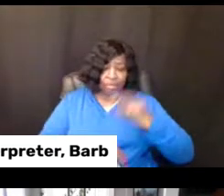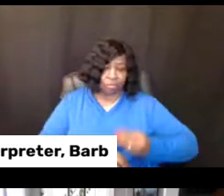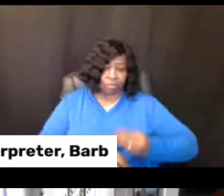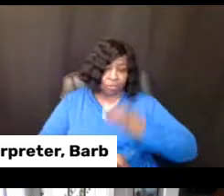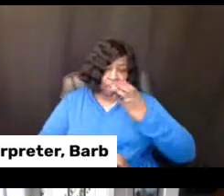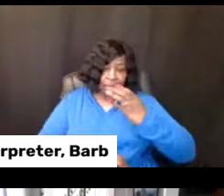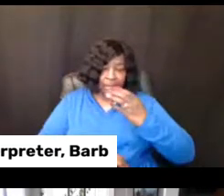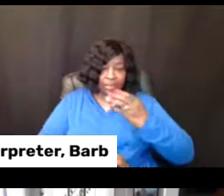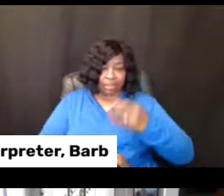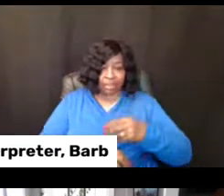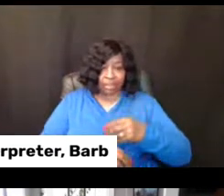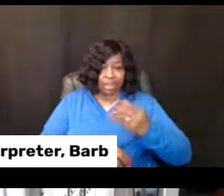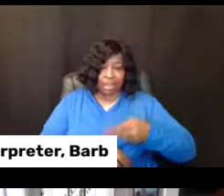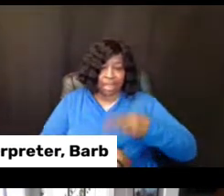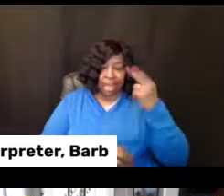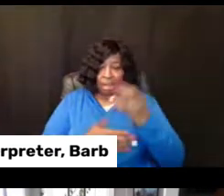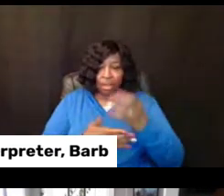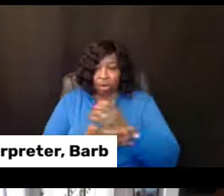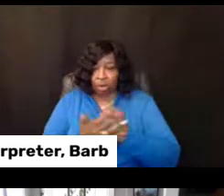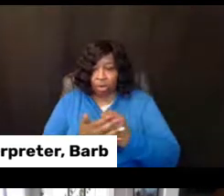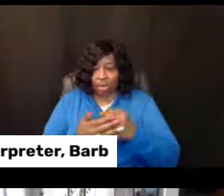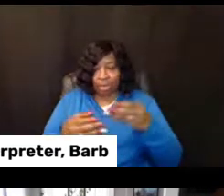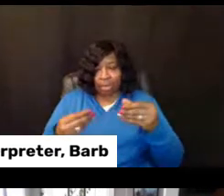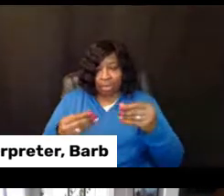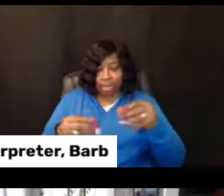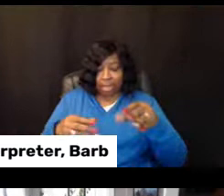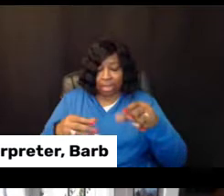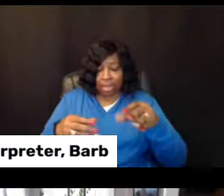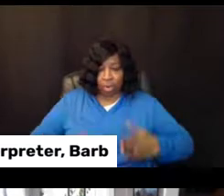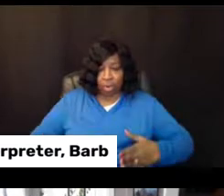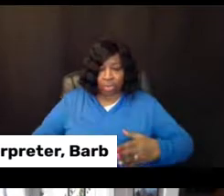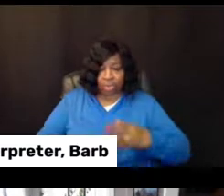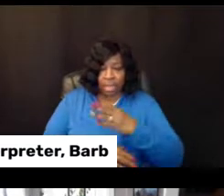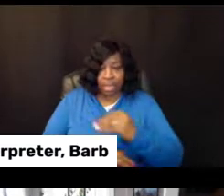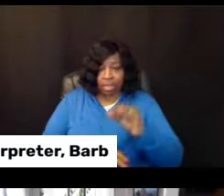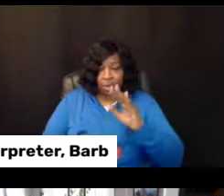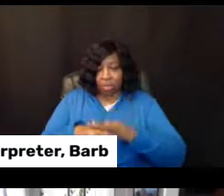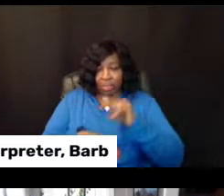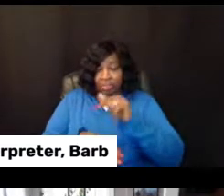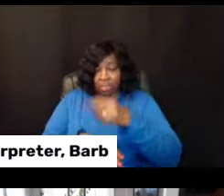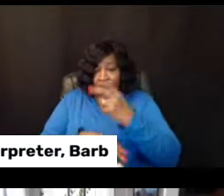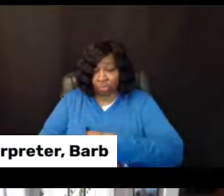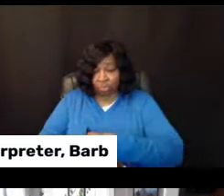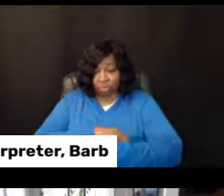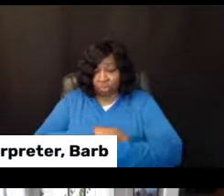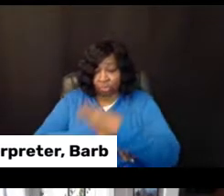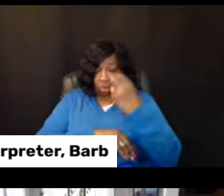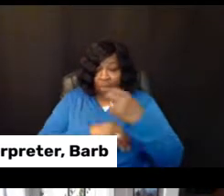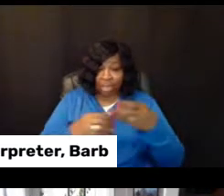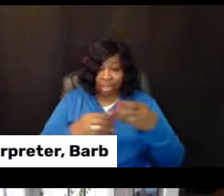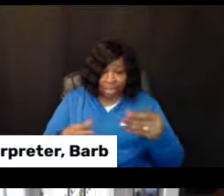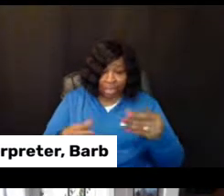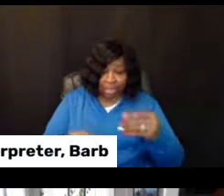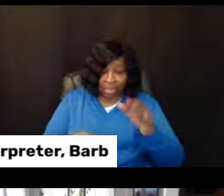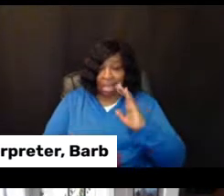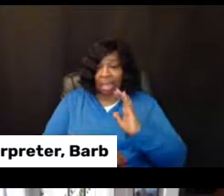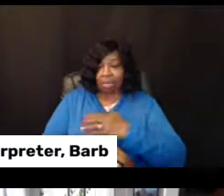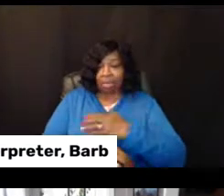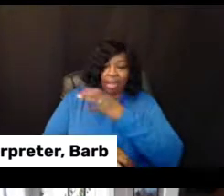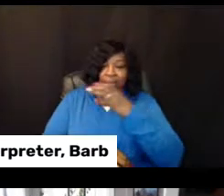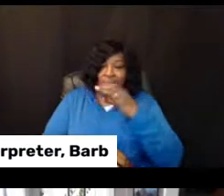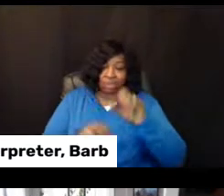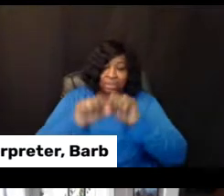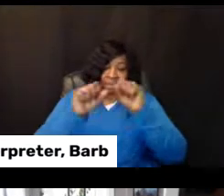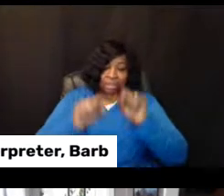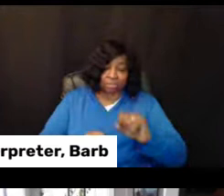earning landowners. And it's on these foundations of stolen land and labor that our agriculture system today was built